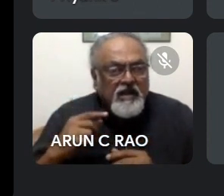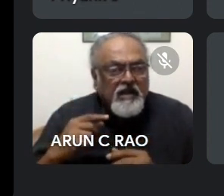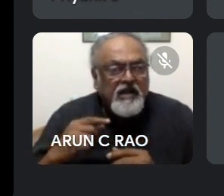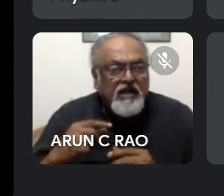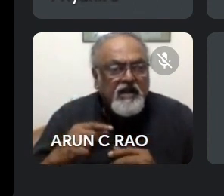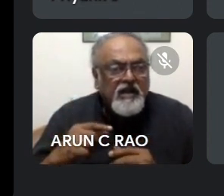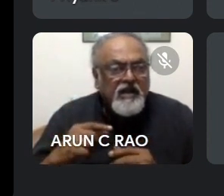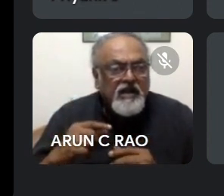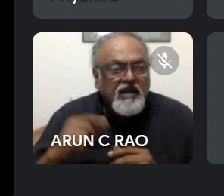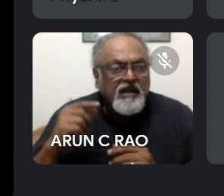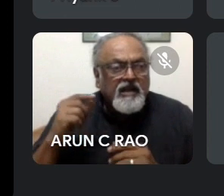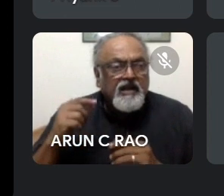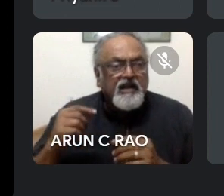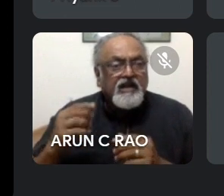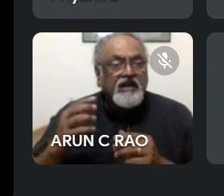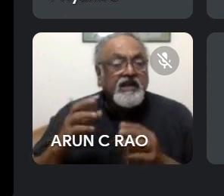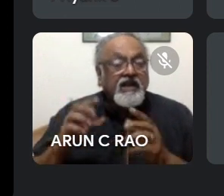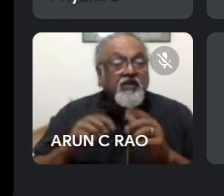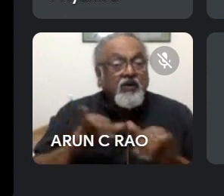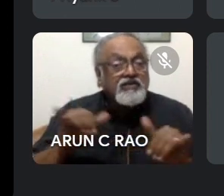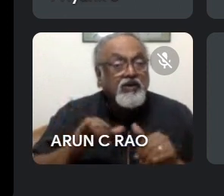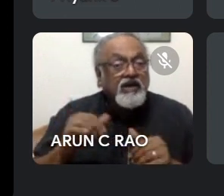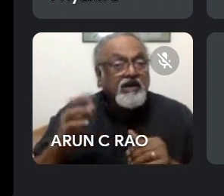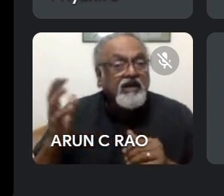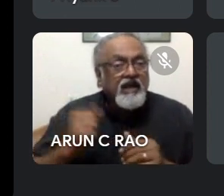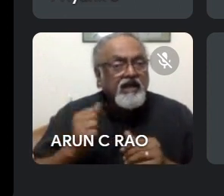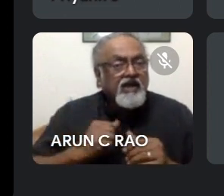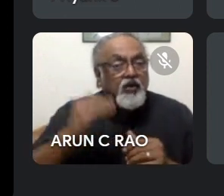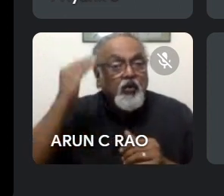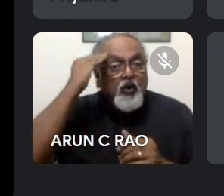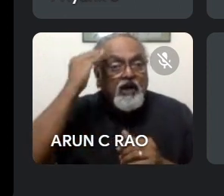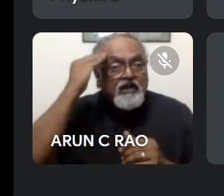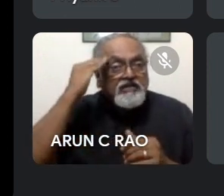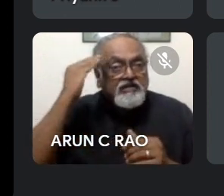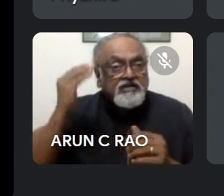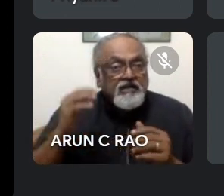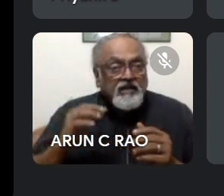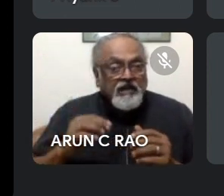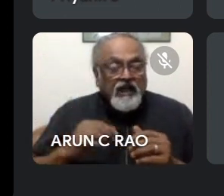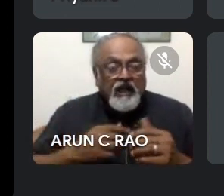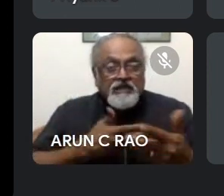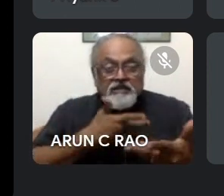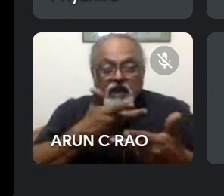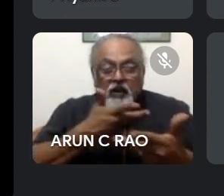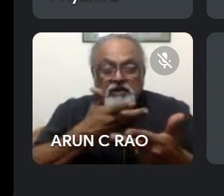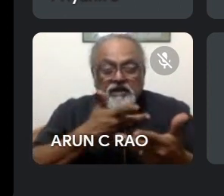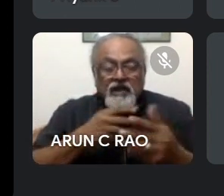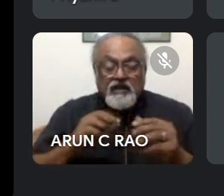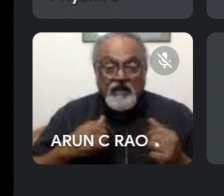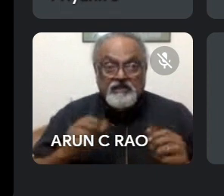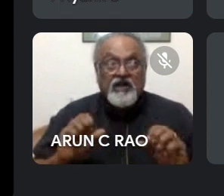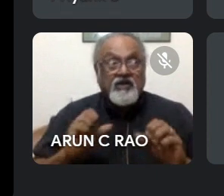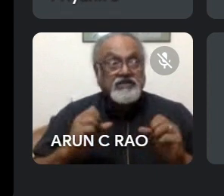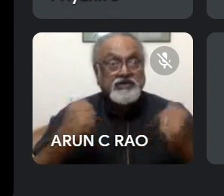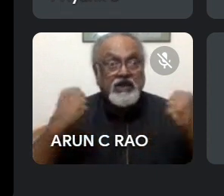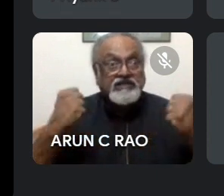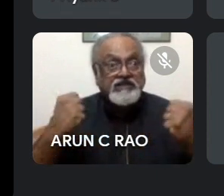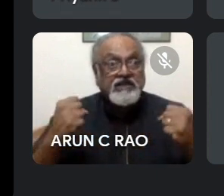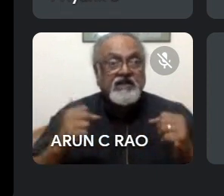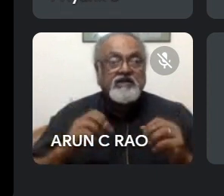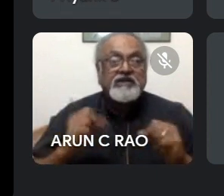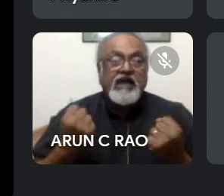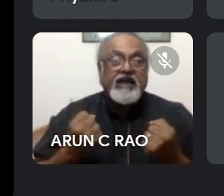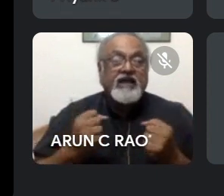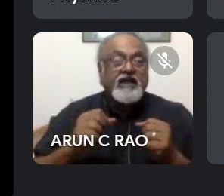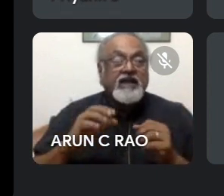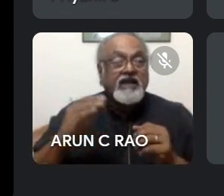even gaining knowledge is the first step of negotiating with these capacities. And from gaining knowledge, we can start gaining